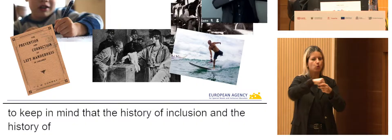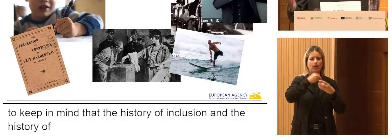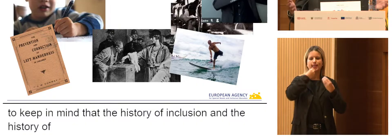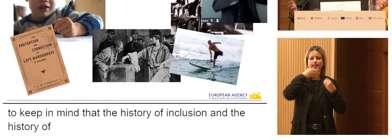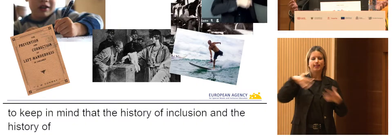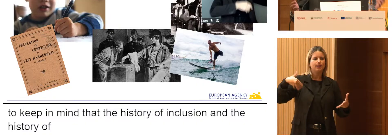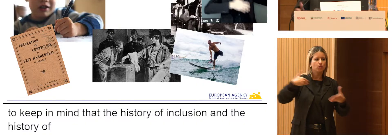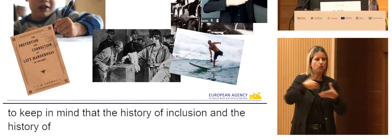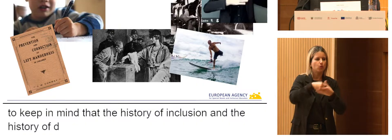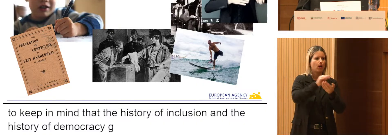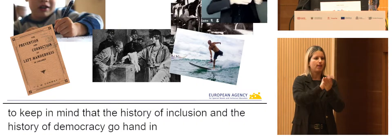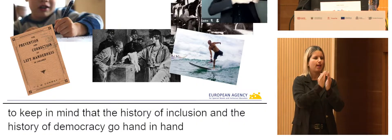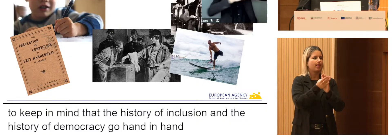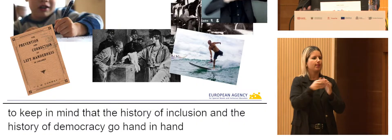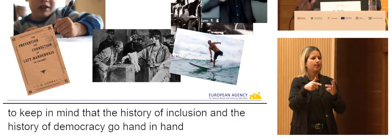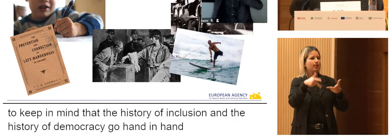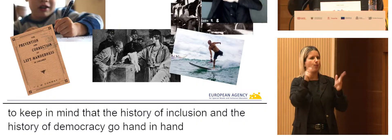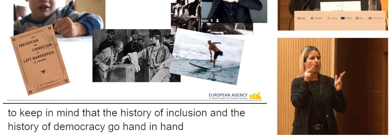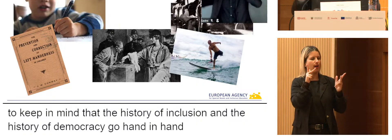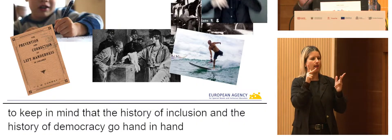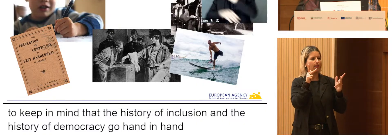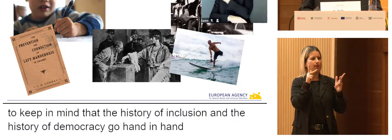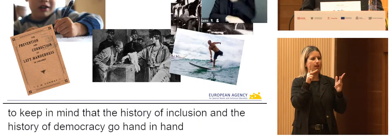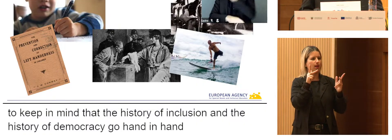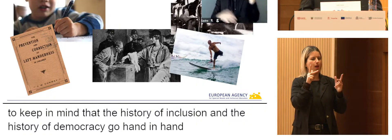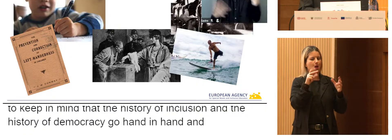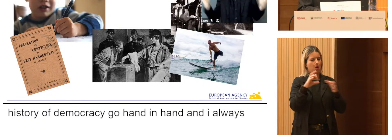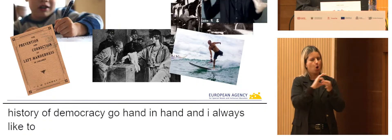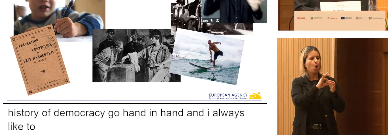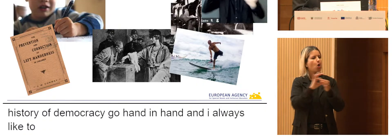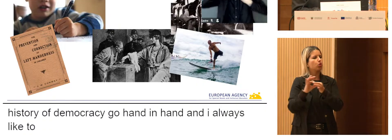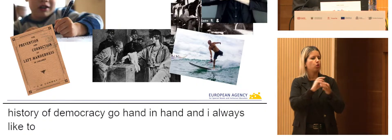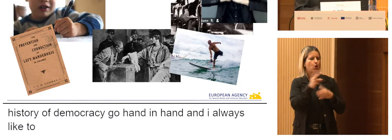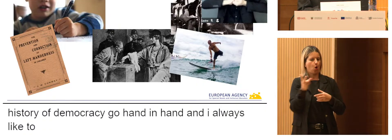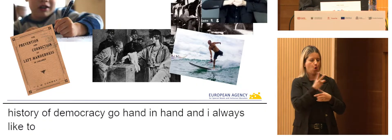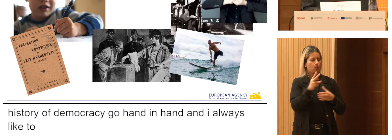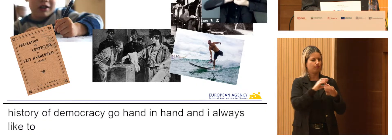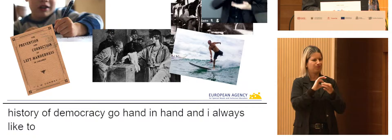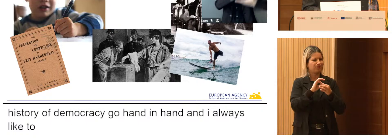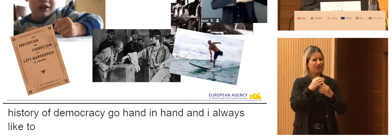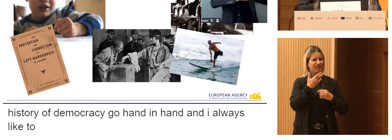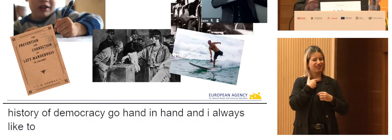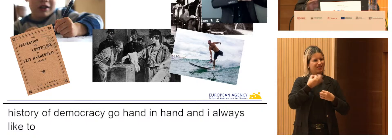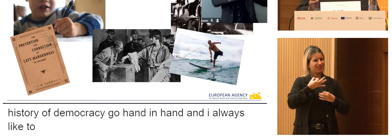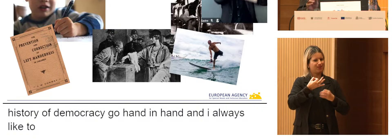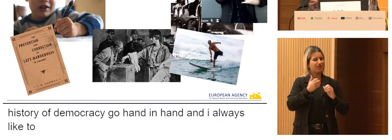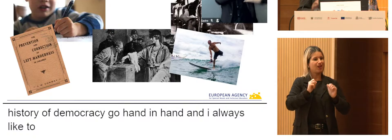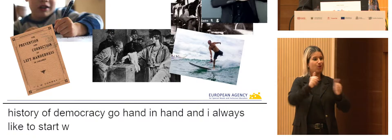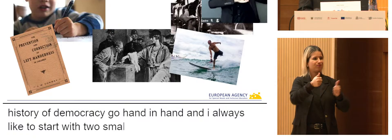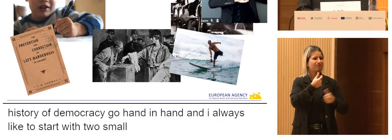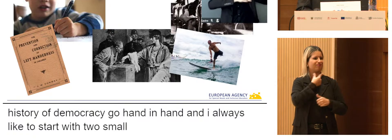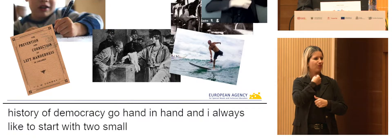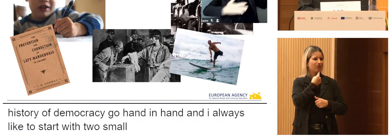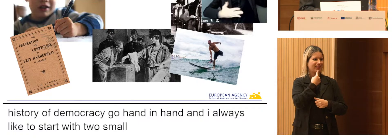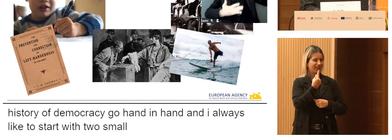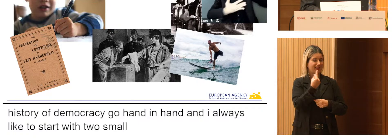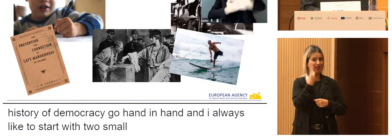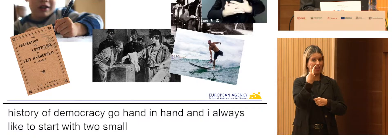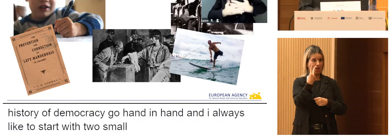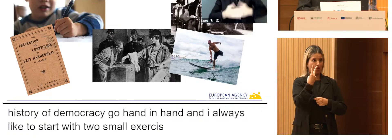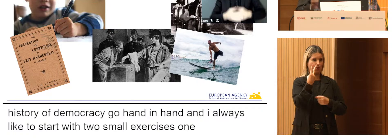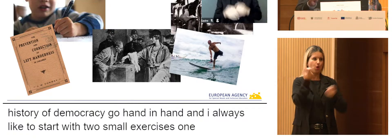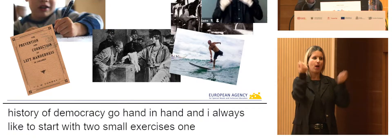go hand in hand. And I always like to start with two small exercises.